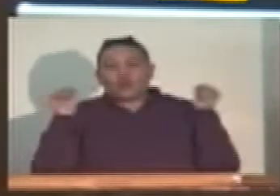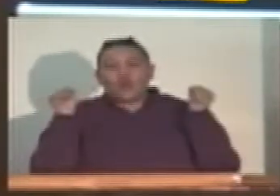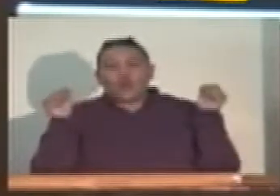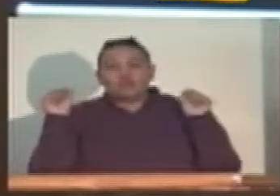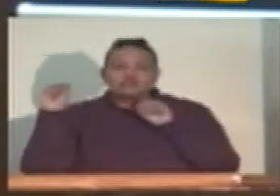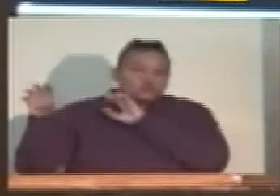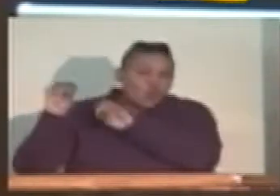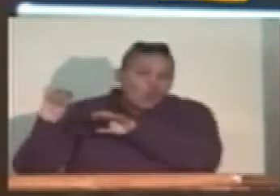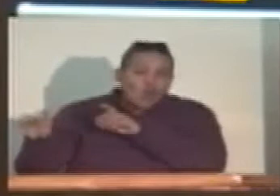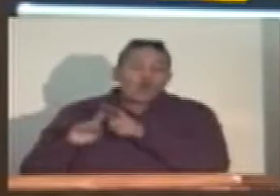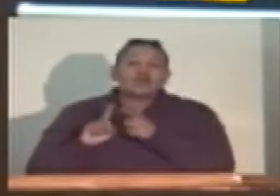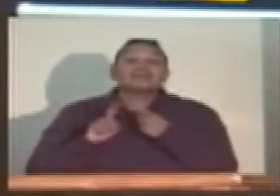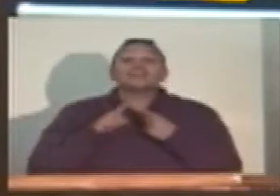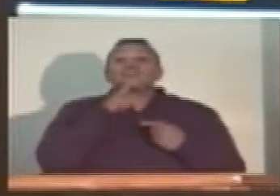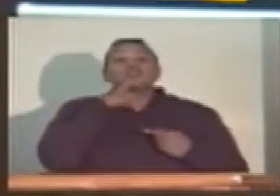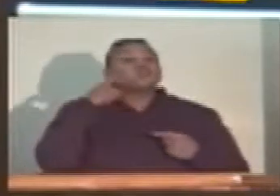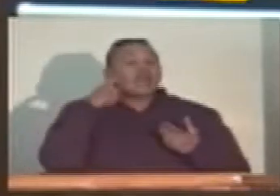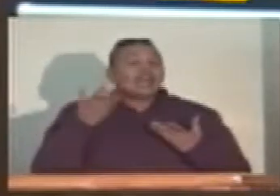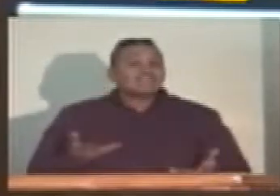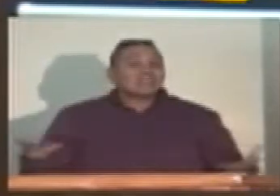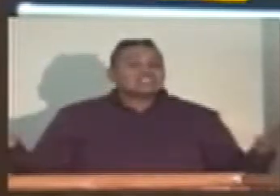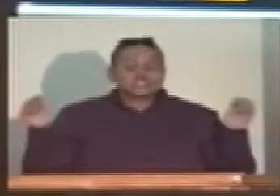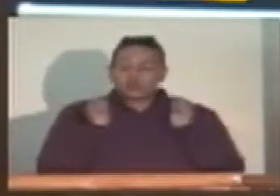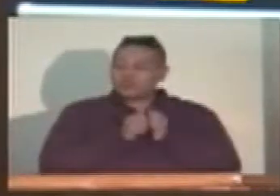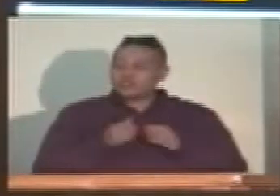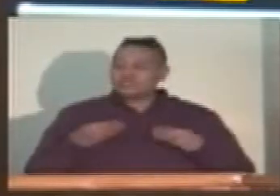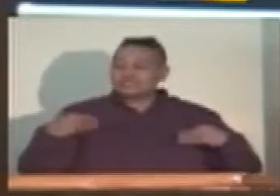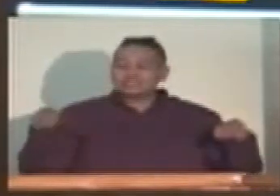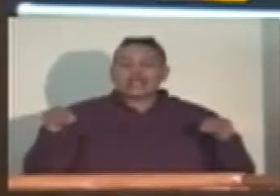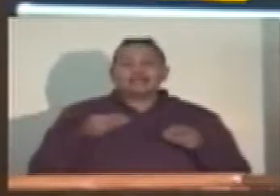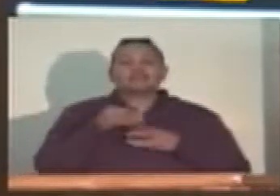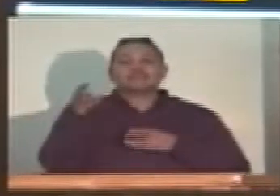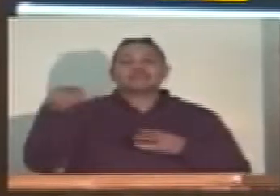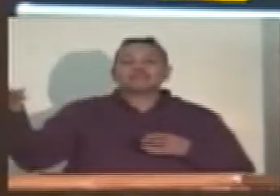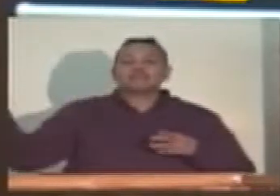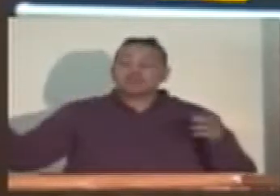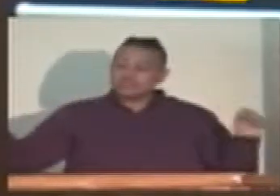storage, drying facility with a retail outlet.